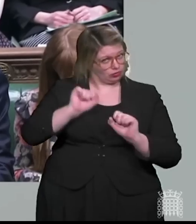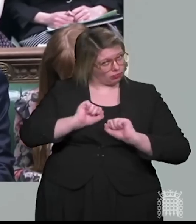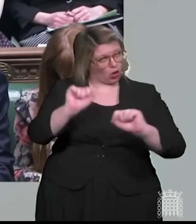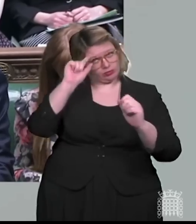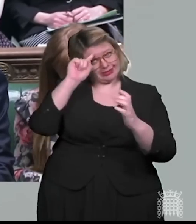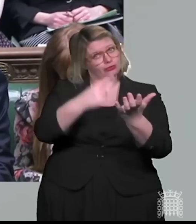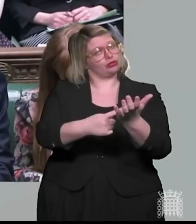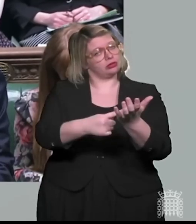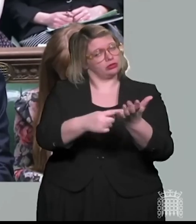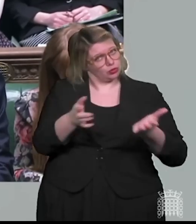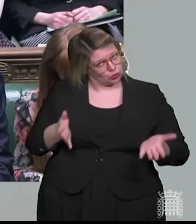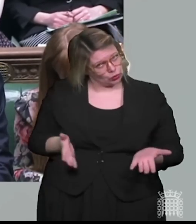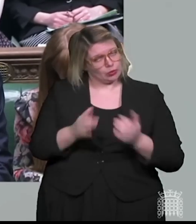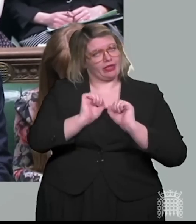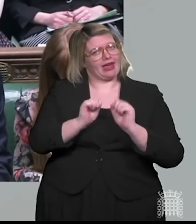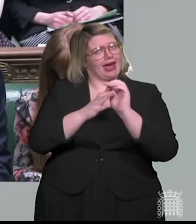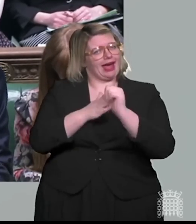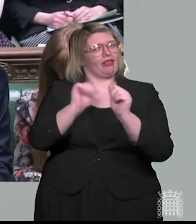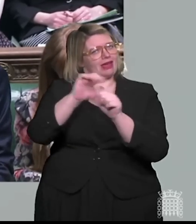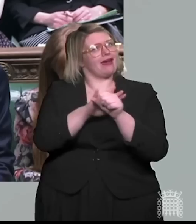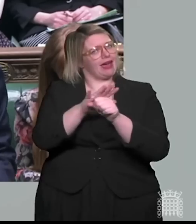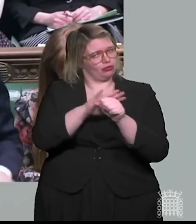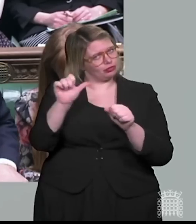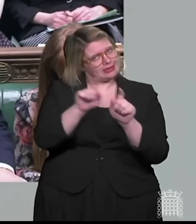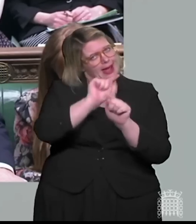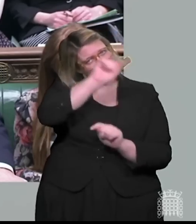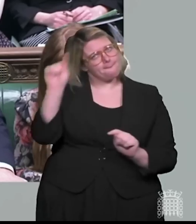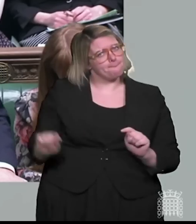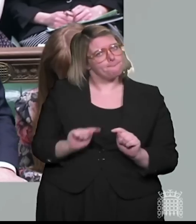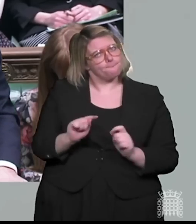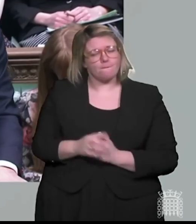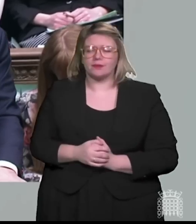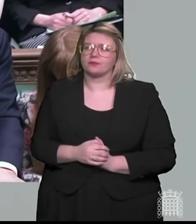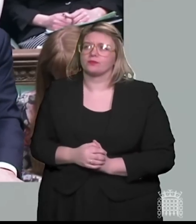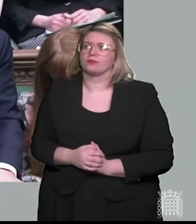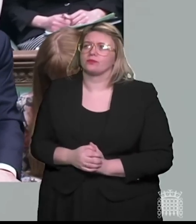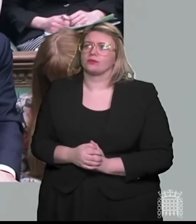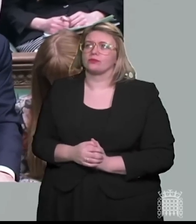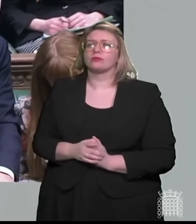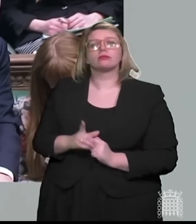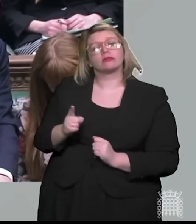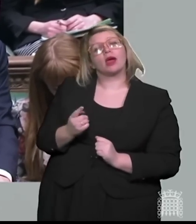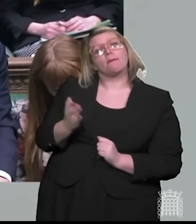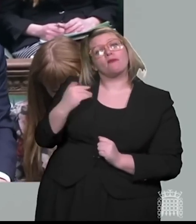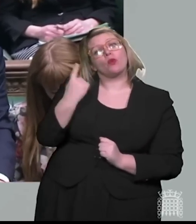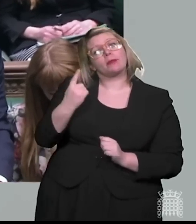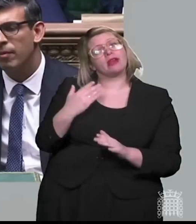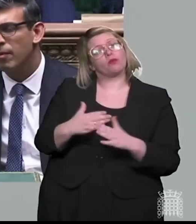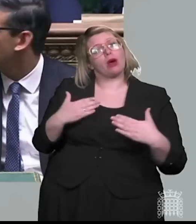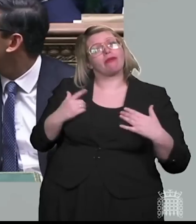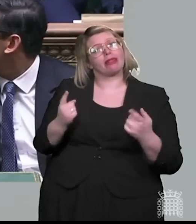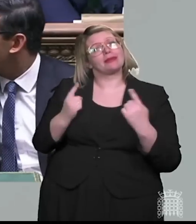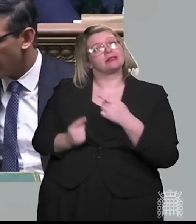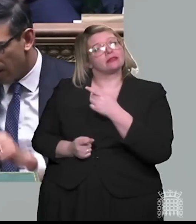same powers to drive growth as well. But, Madam Deputy Speaker, the Chancellor is a former Health Secretary, a